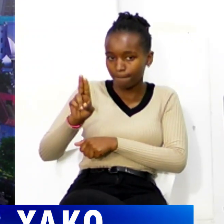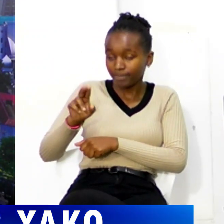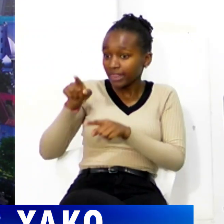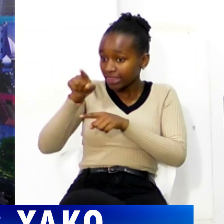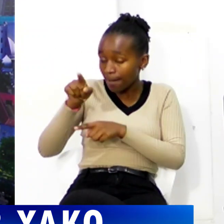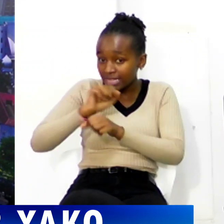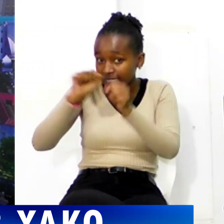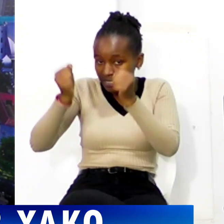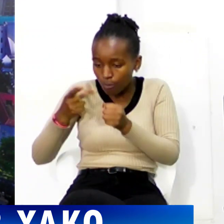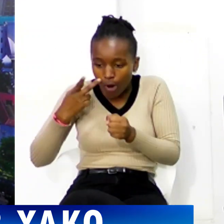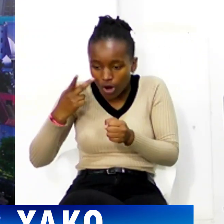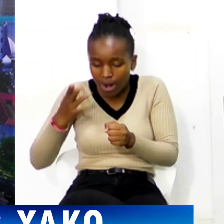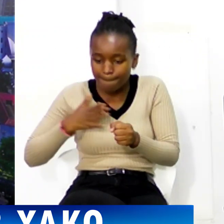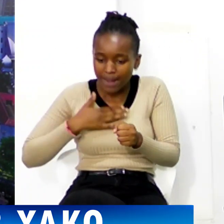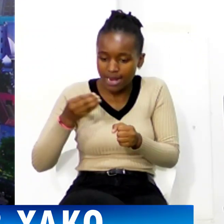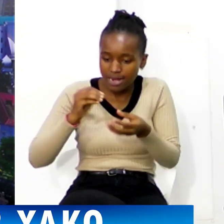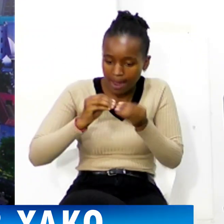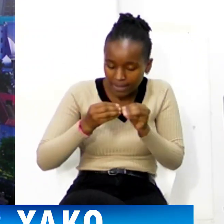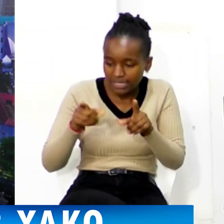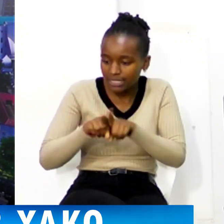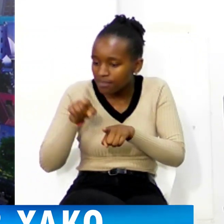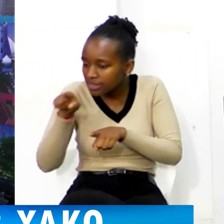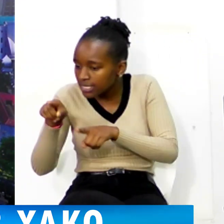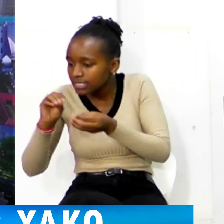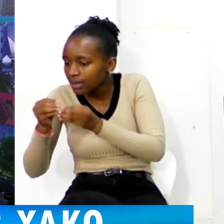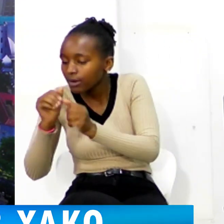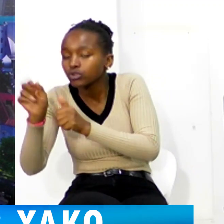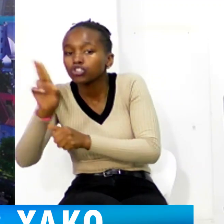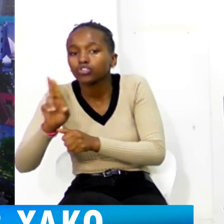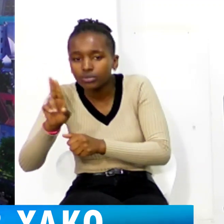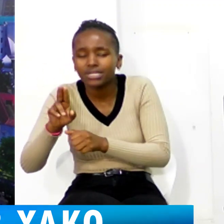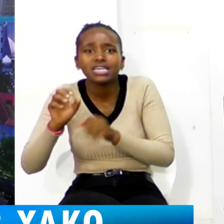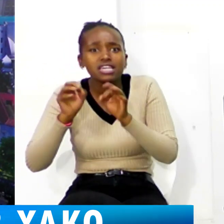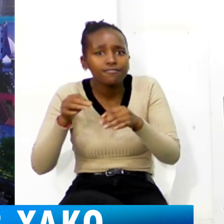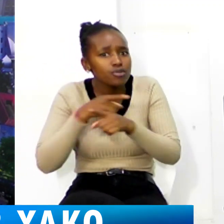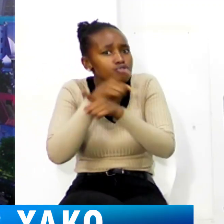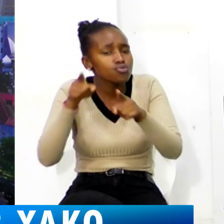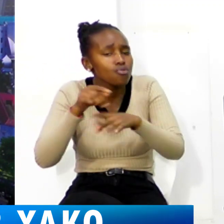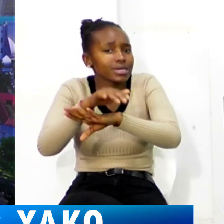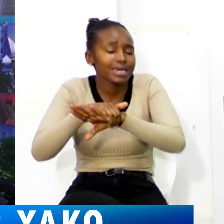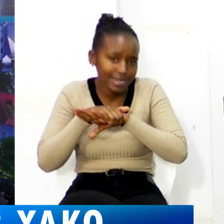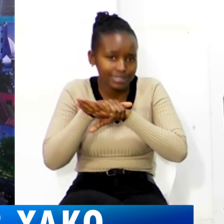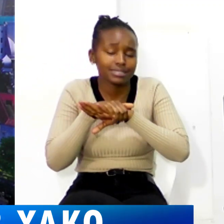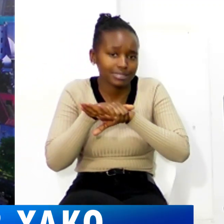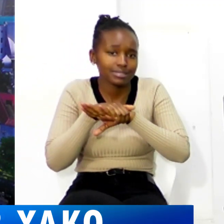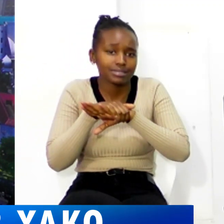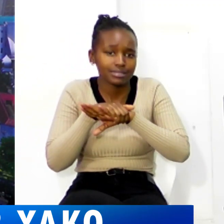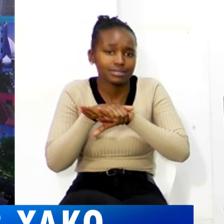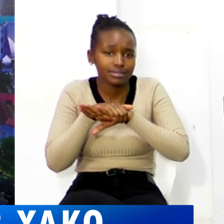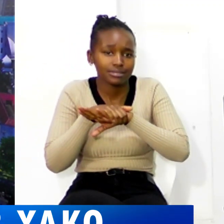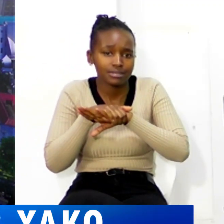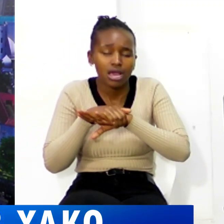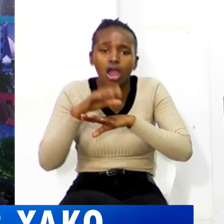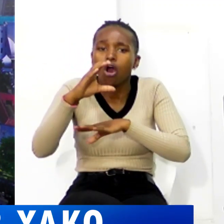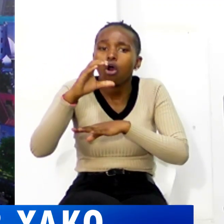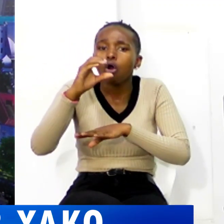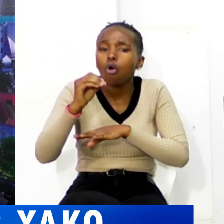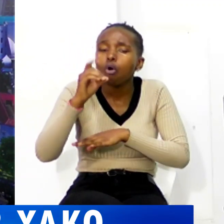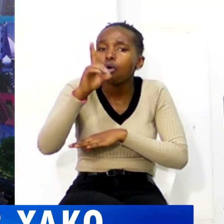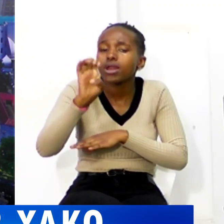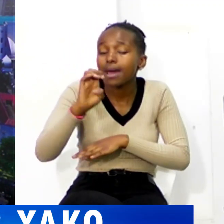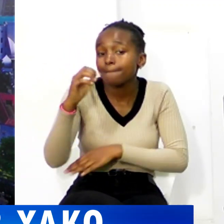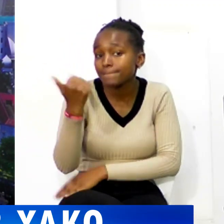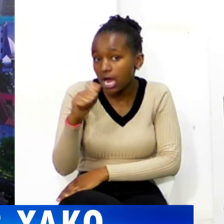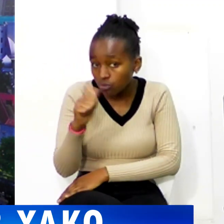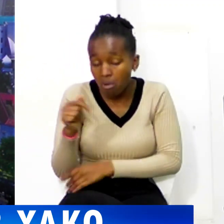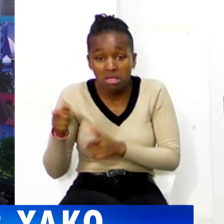you have not received the code for one reason or another, maybe you have been procuring from the office, or you have been buying your token